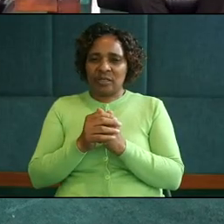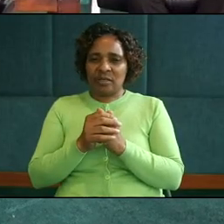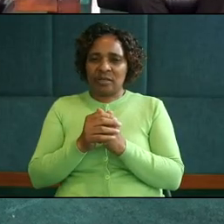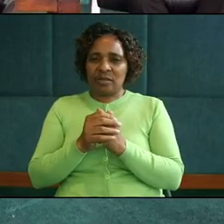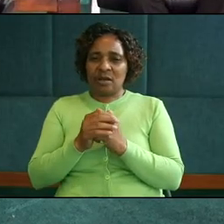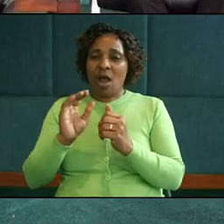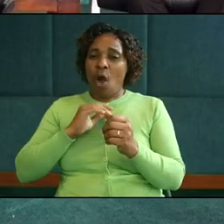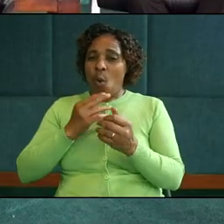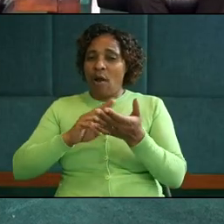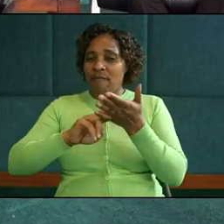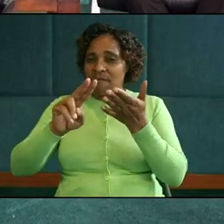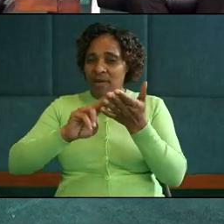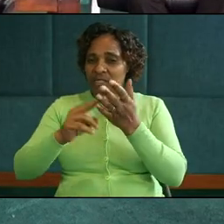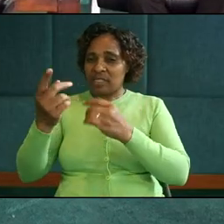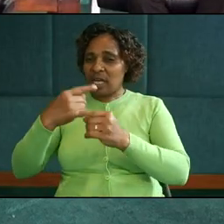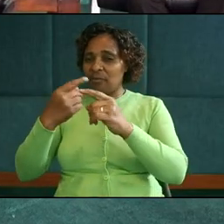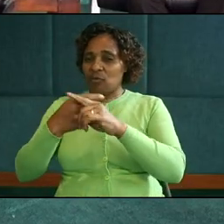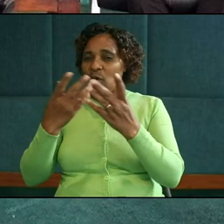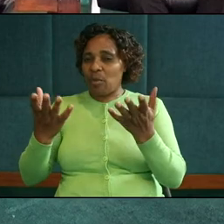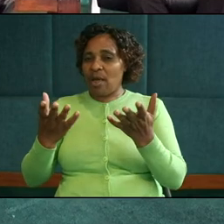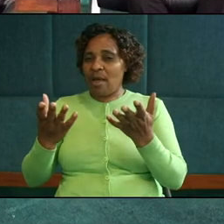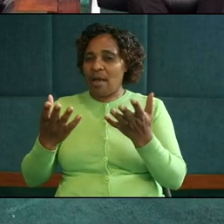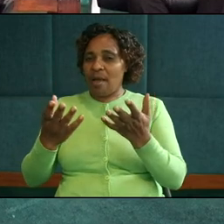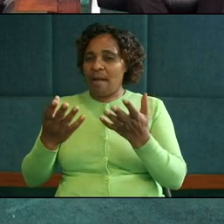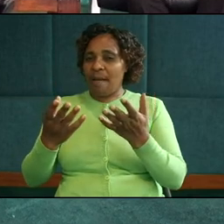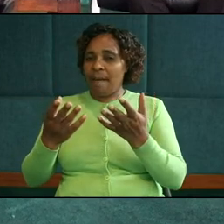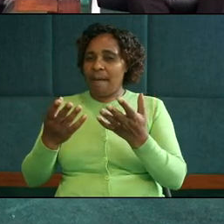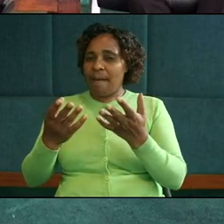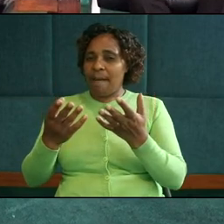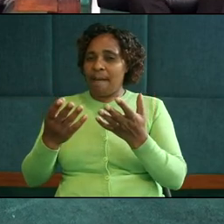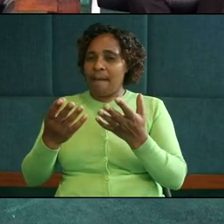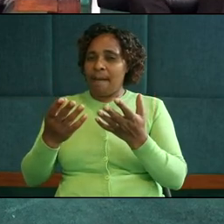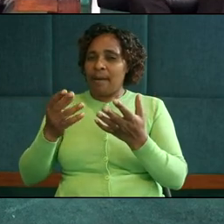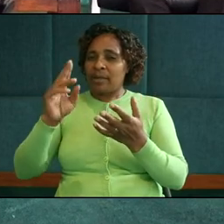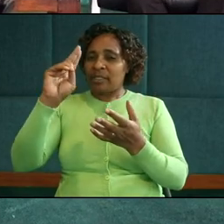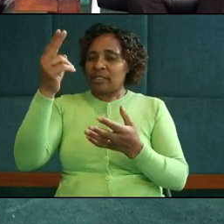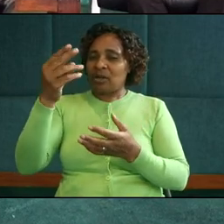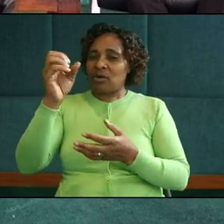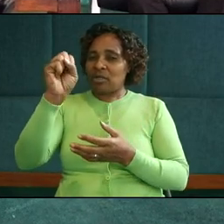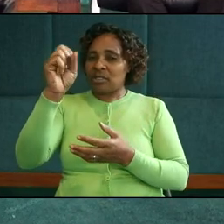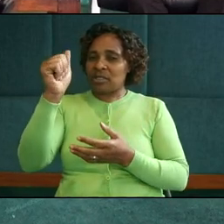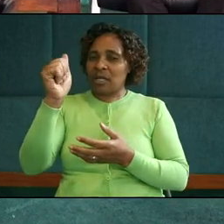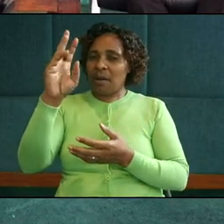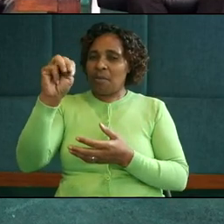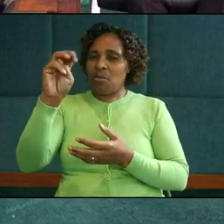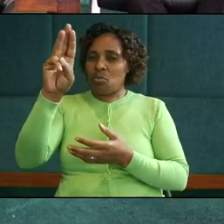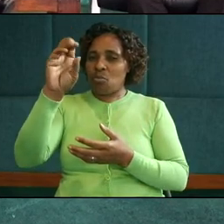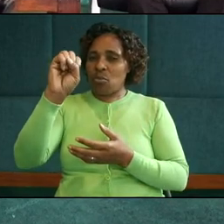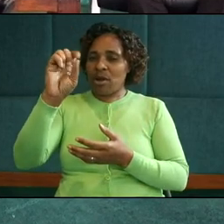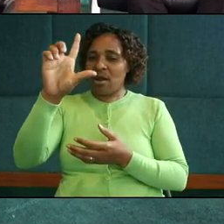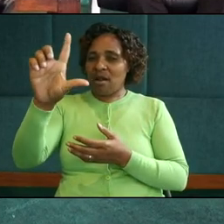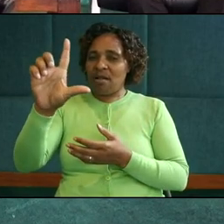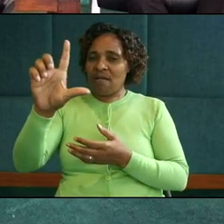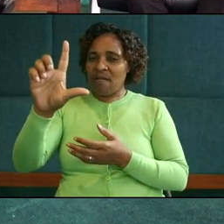our key text comes from the book of 2 Samuel,